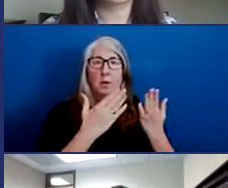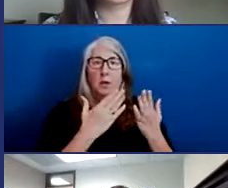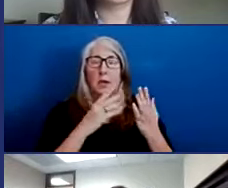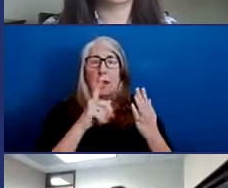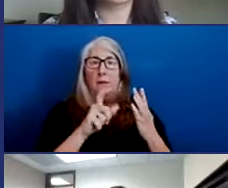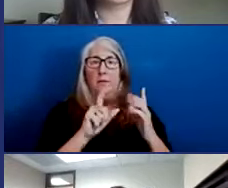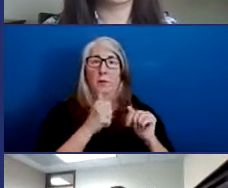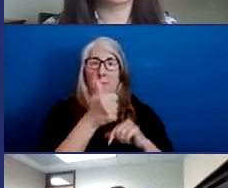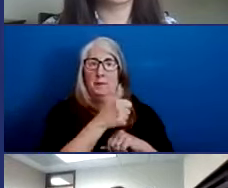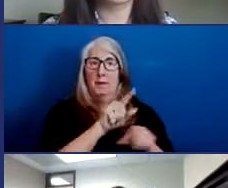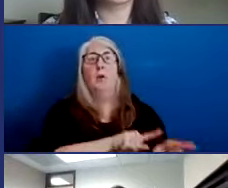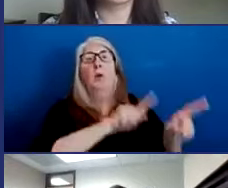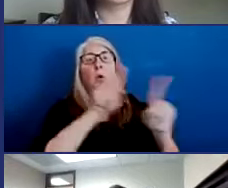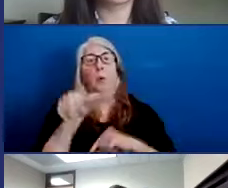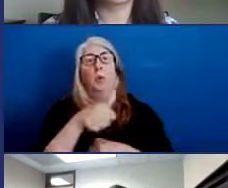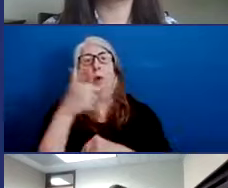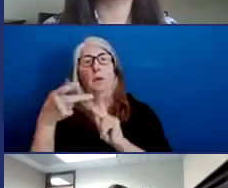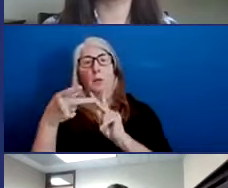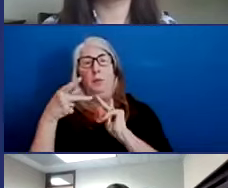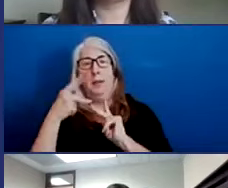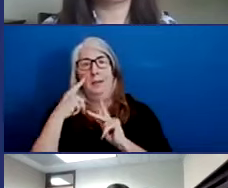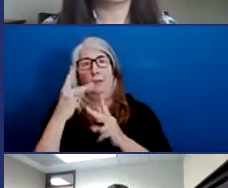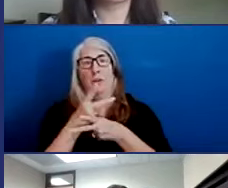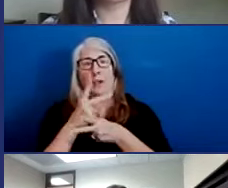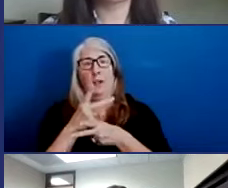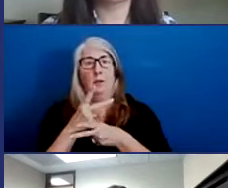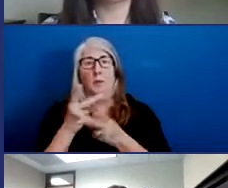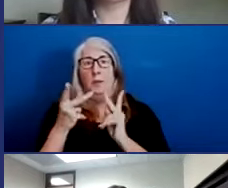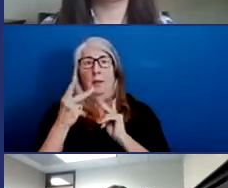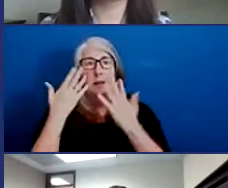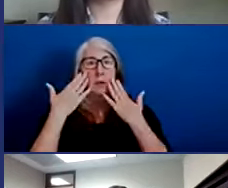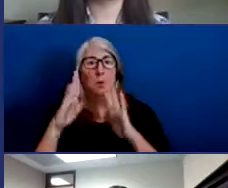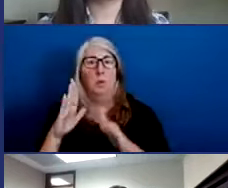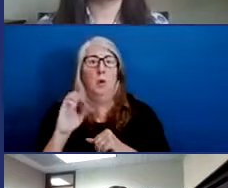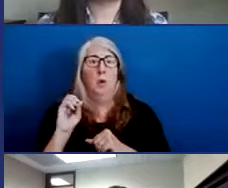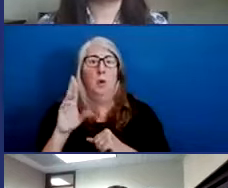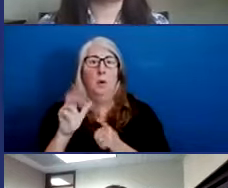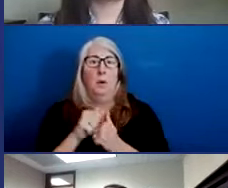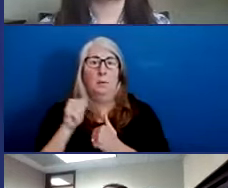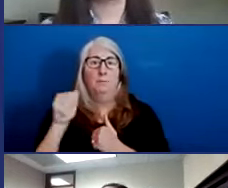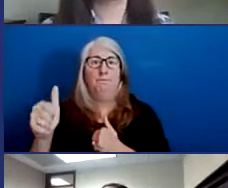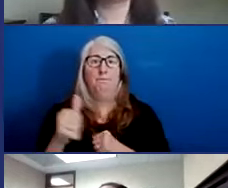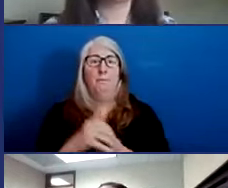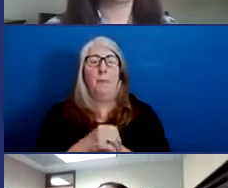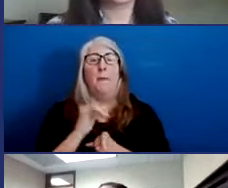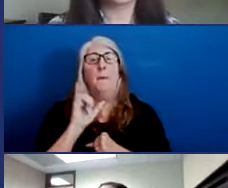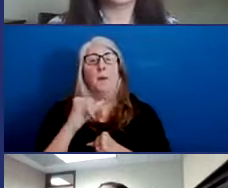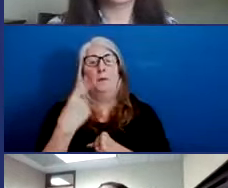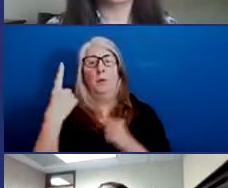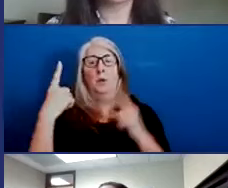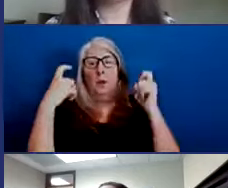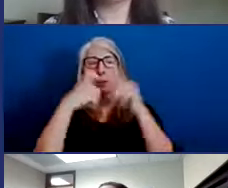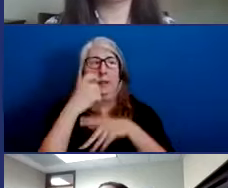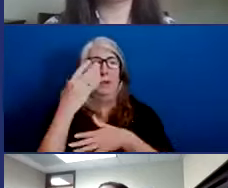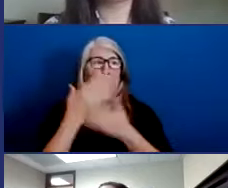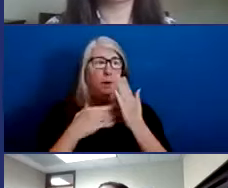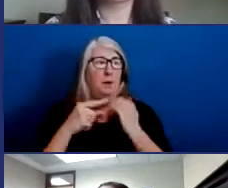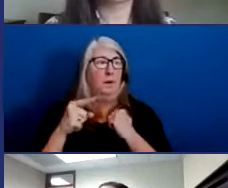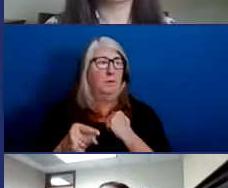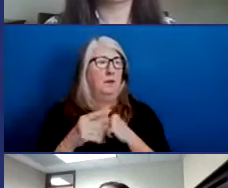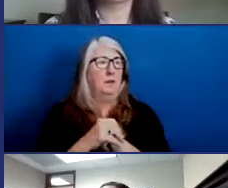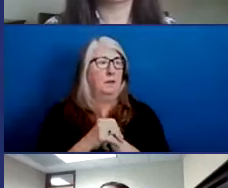care, someone that they don't know or identify with. So I think that's one complicated part of the health equity conversation, is having the